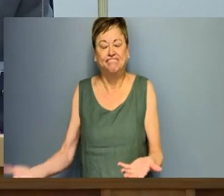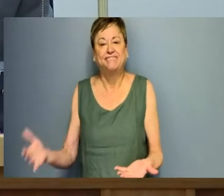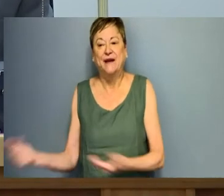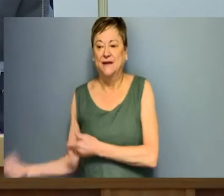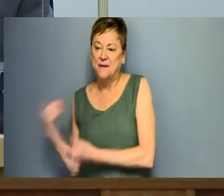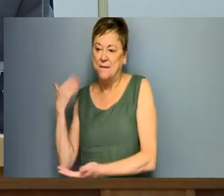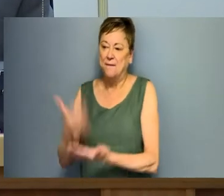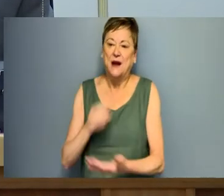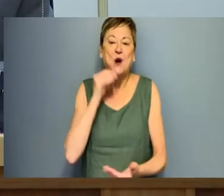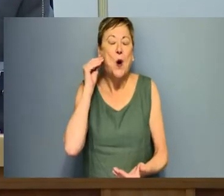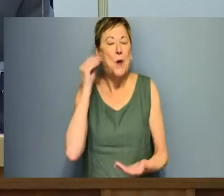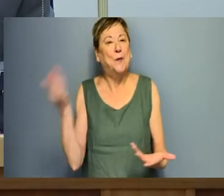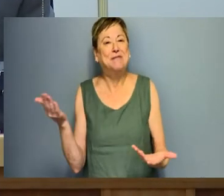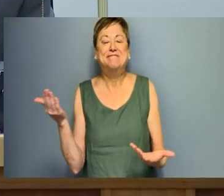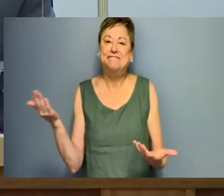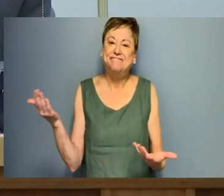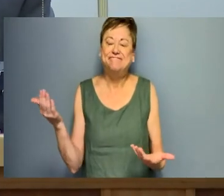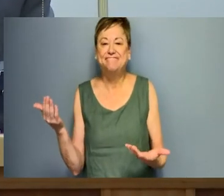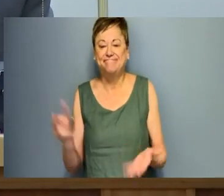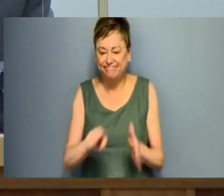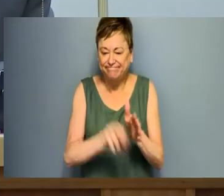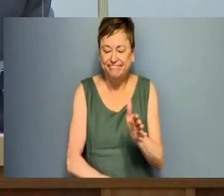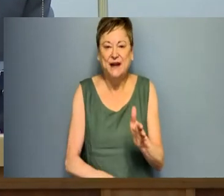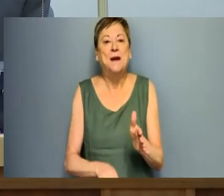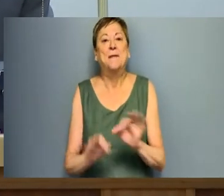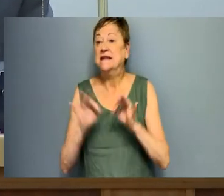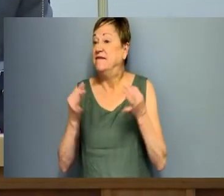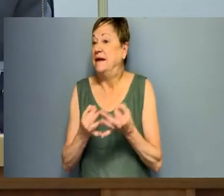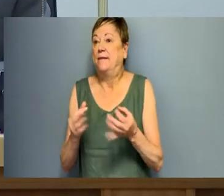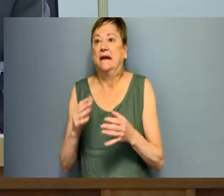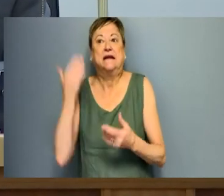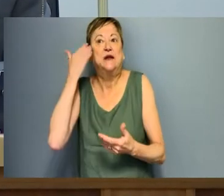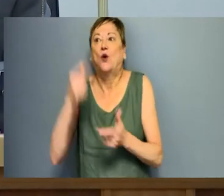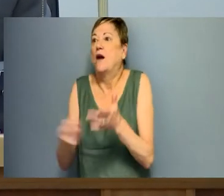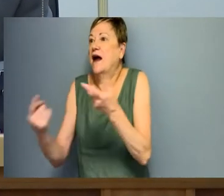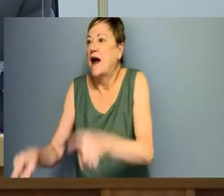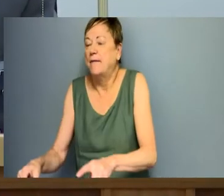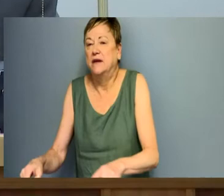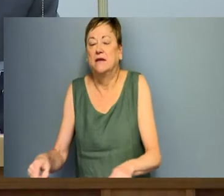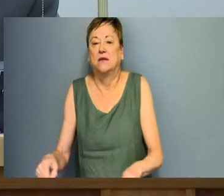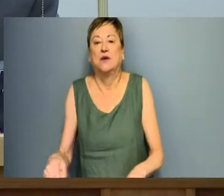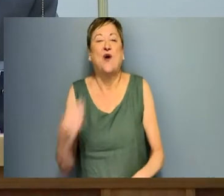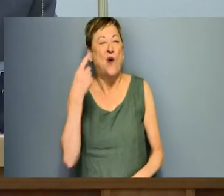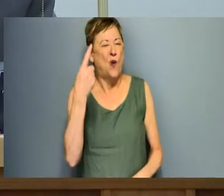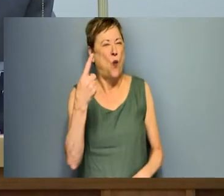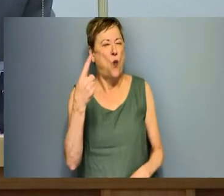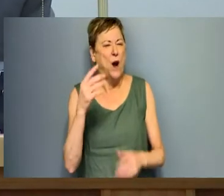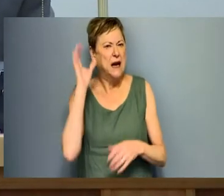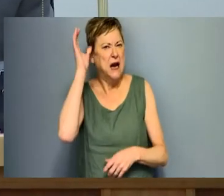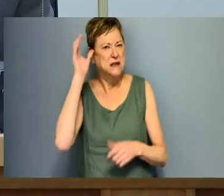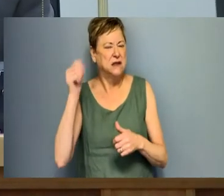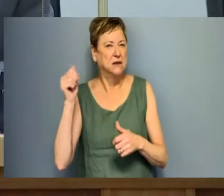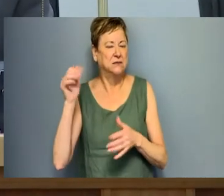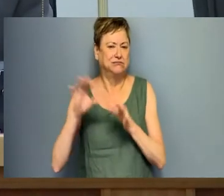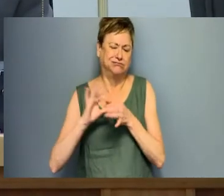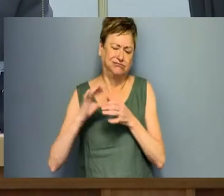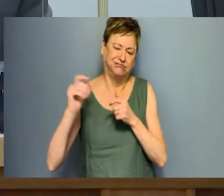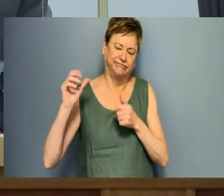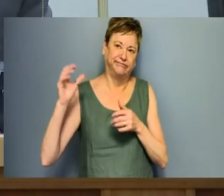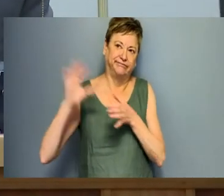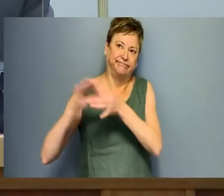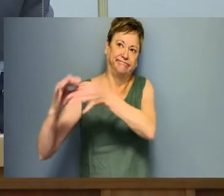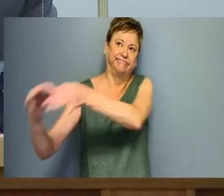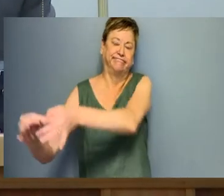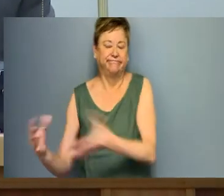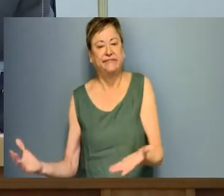many of his family members who never knew exactly what happened to him. There was one distant cousin who had heard about it. He lived in